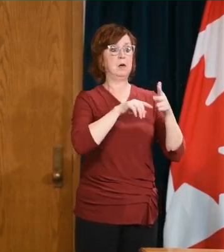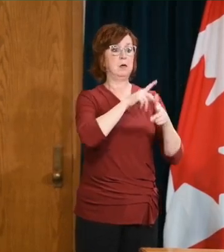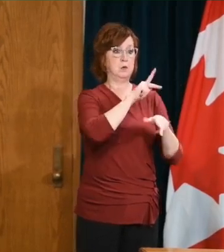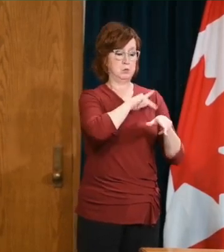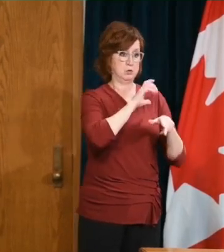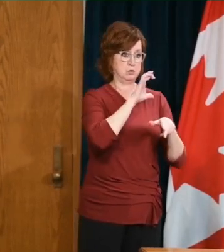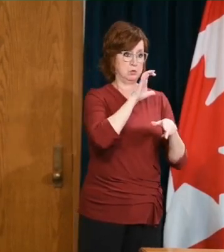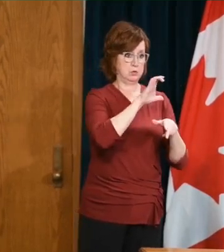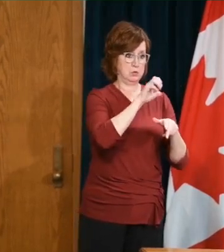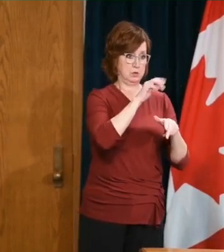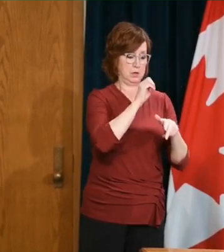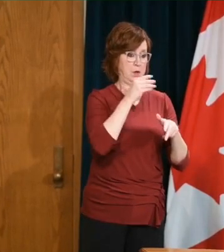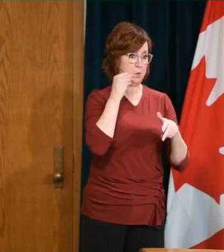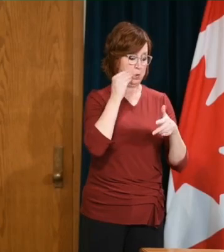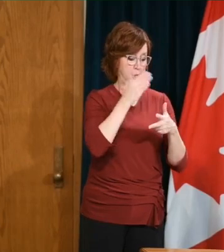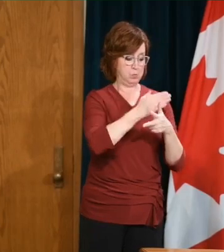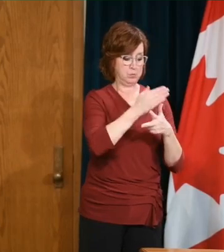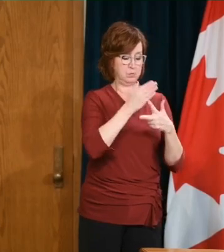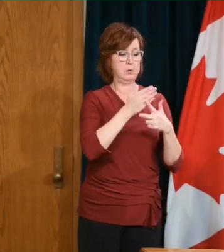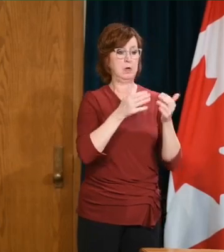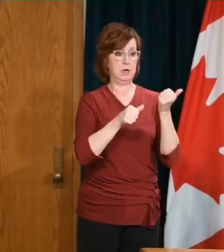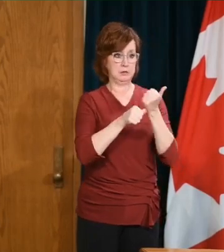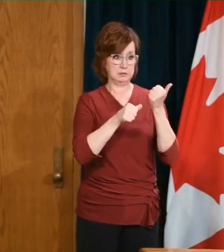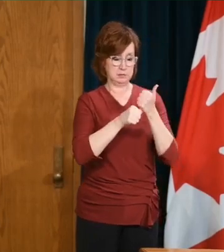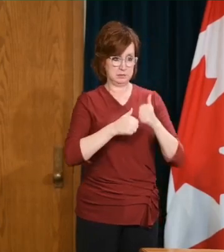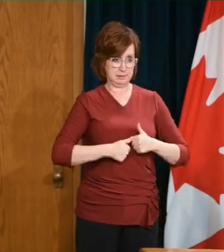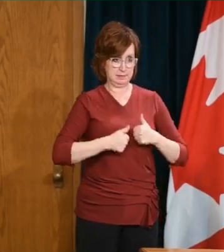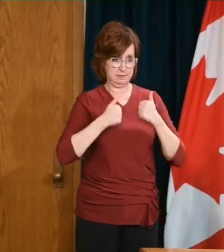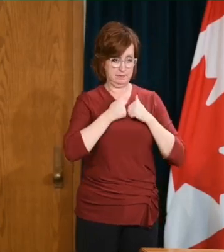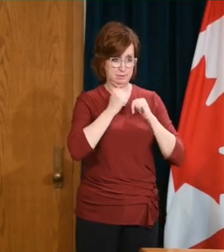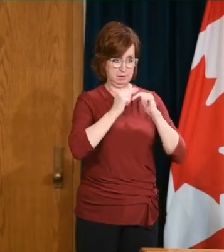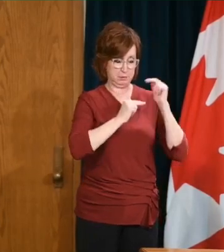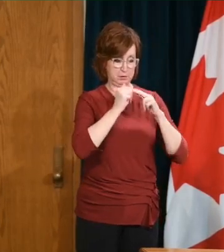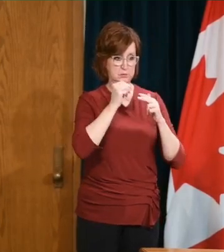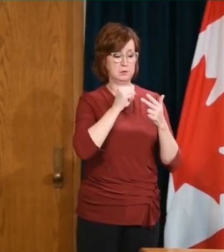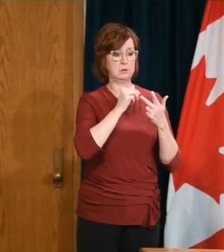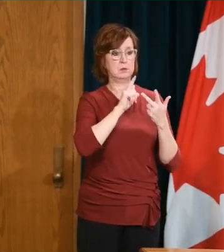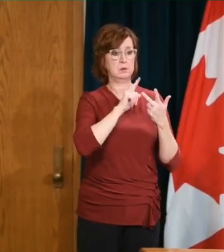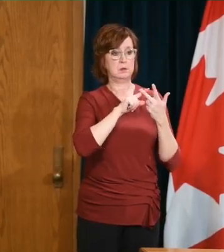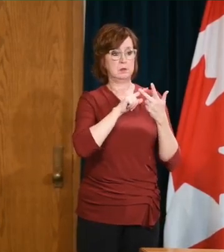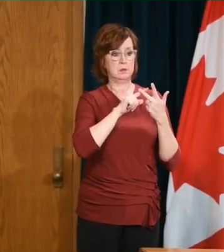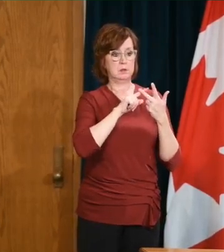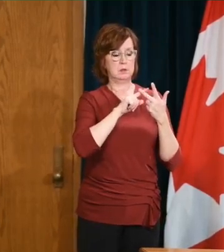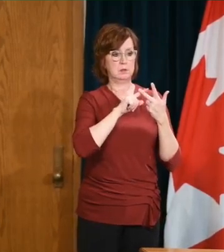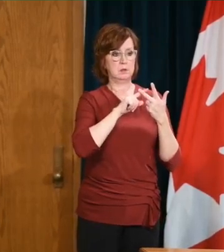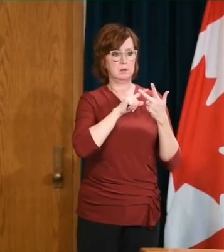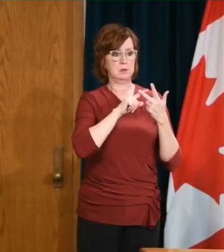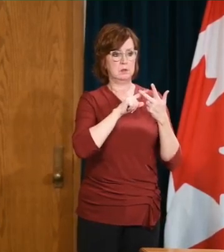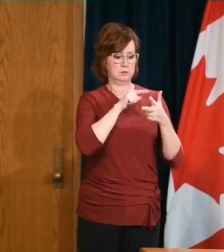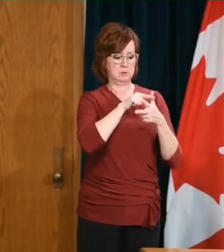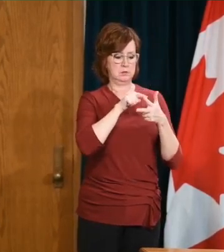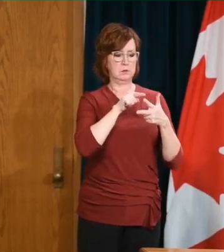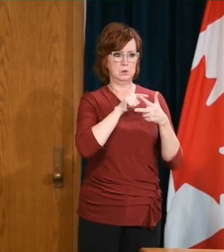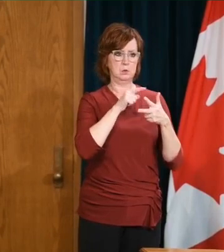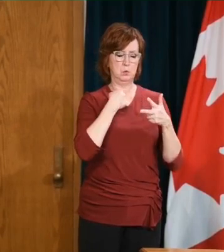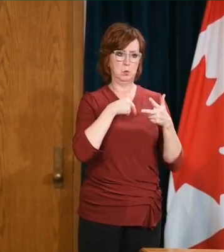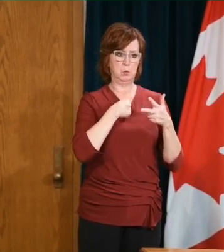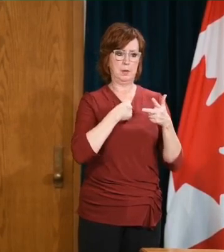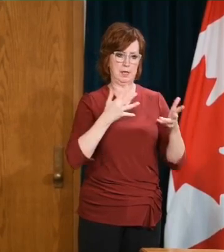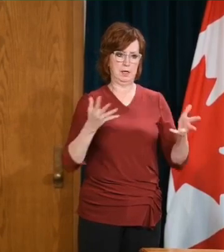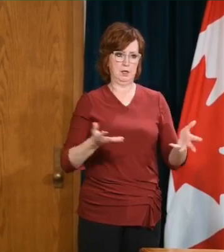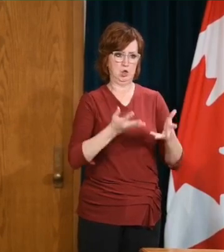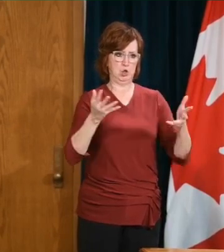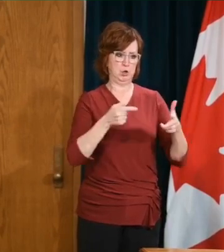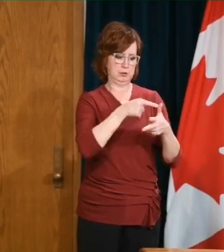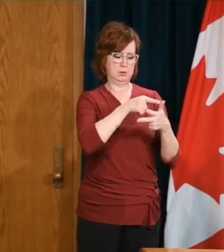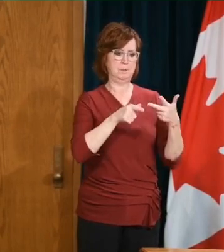as the assisted living facilities that certainly consult us every so often, we certainly would strongly encourage